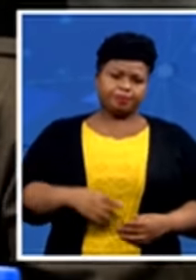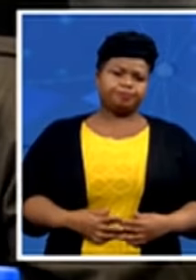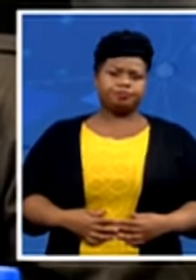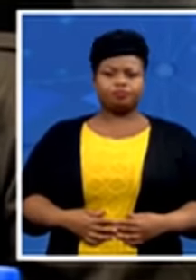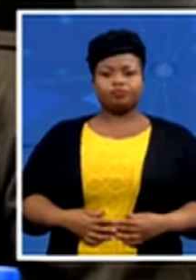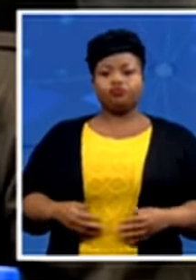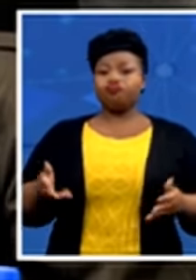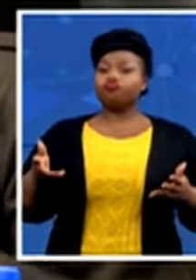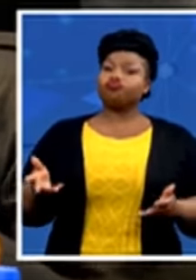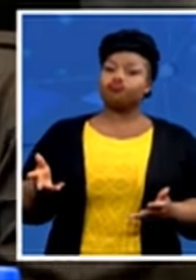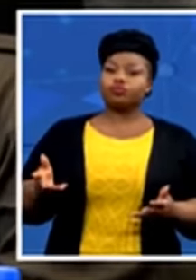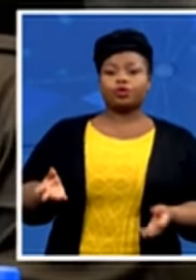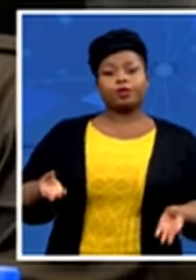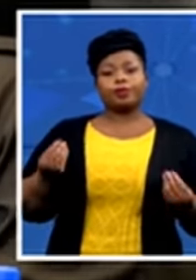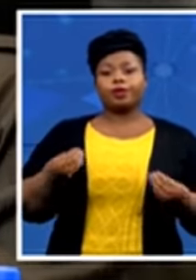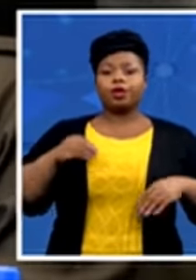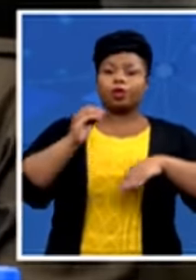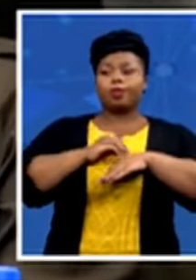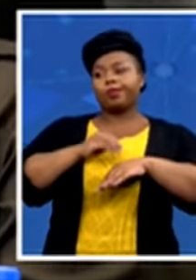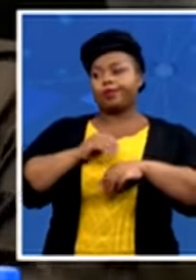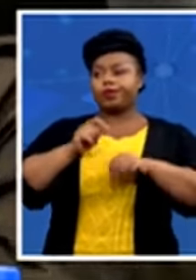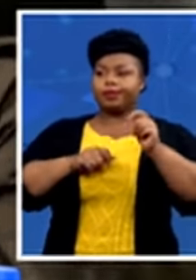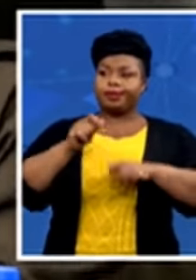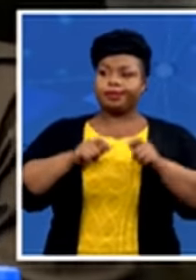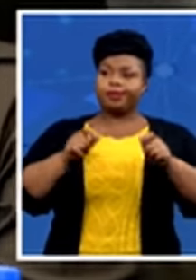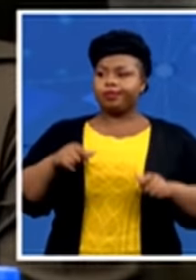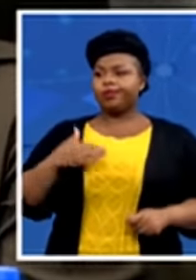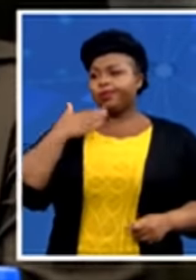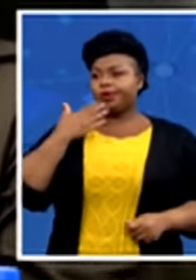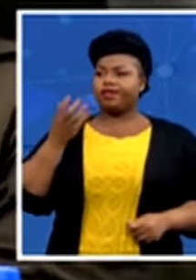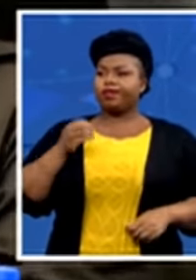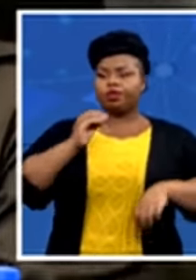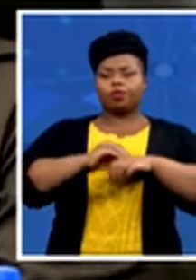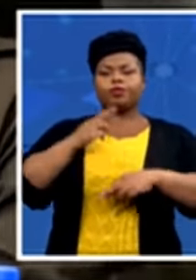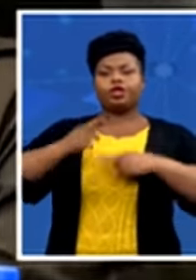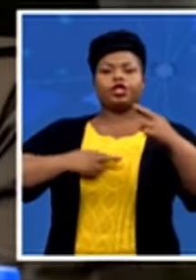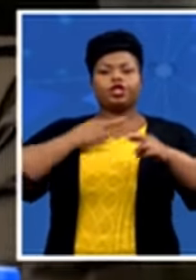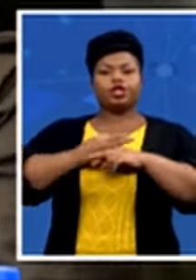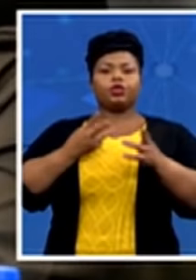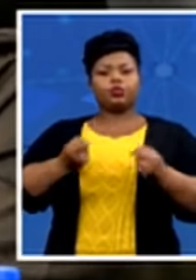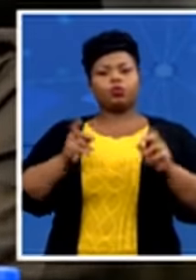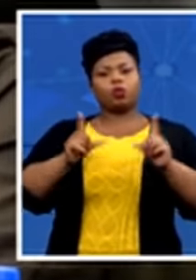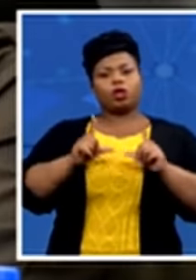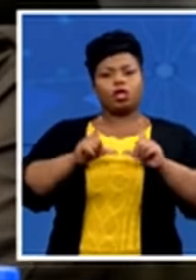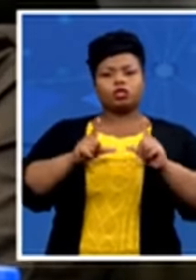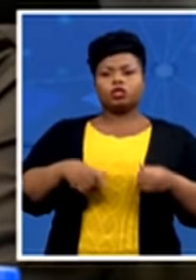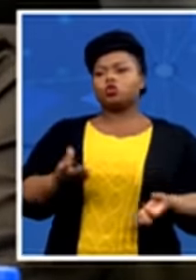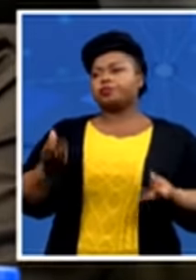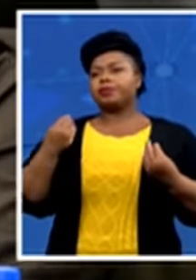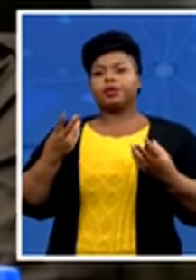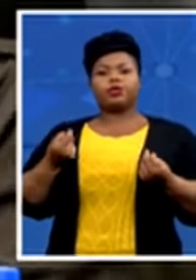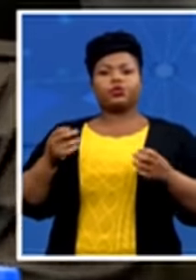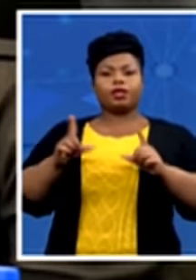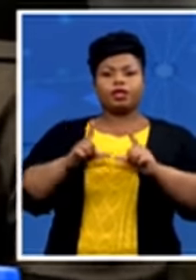with people having a problem to renew their driver's license or to acquire driver's license, because